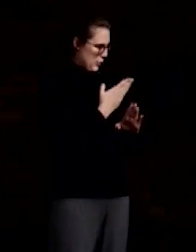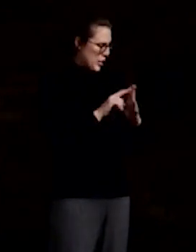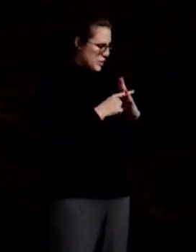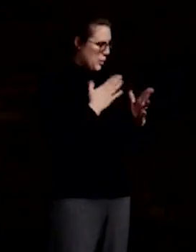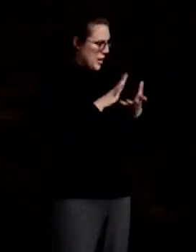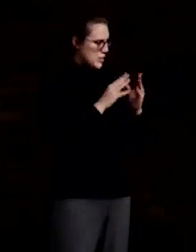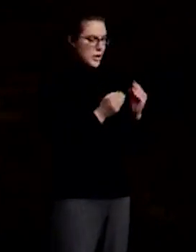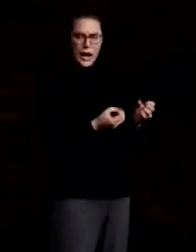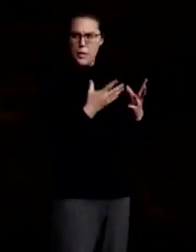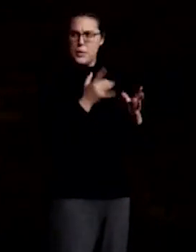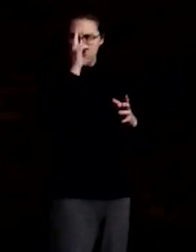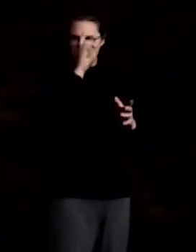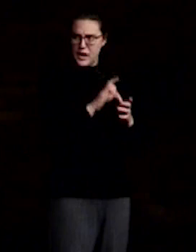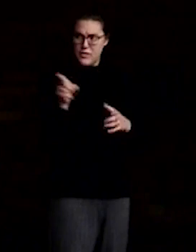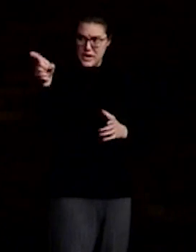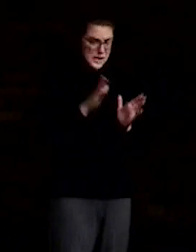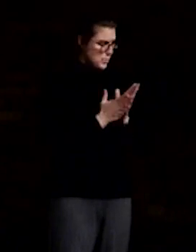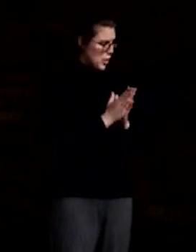believe this book? Do you know what this book is?